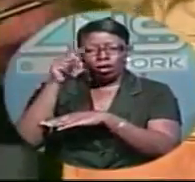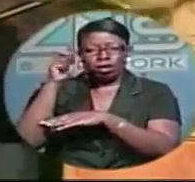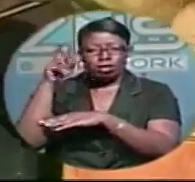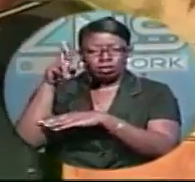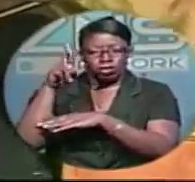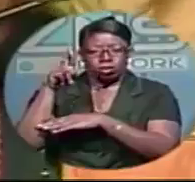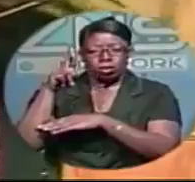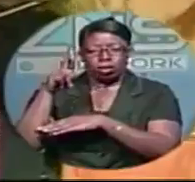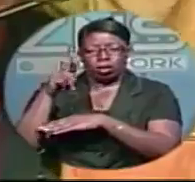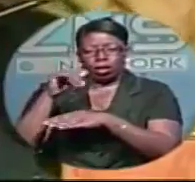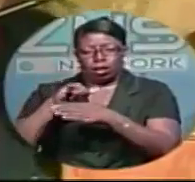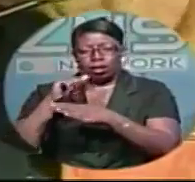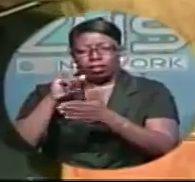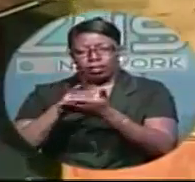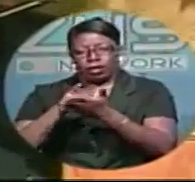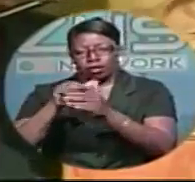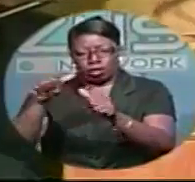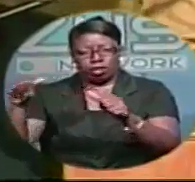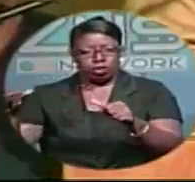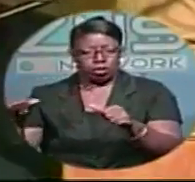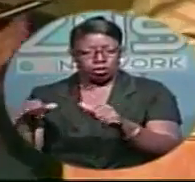areas.